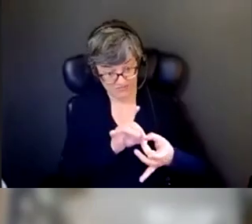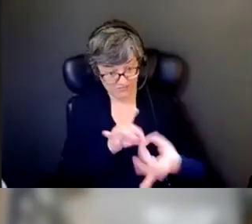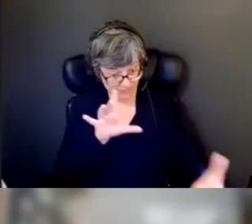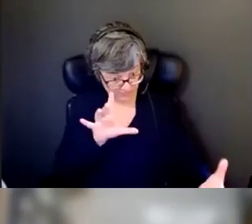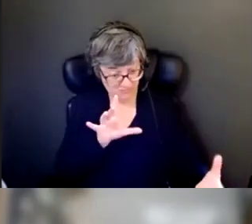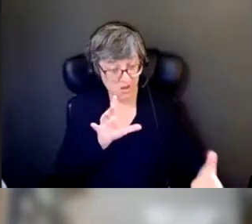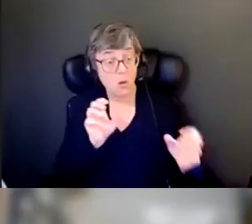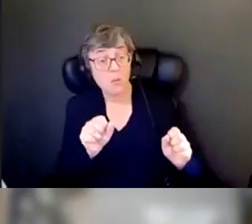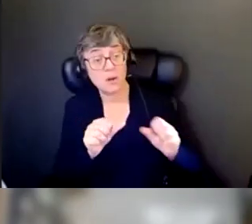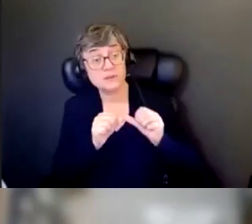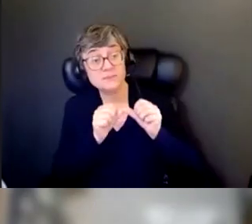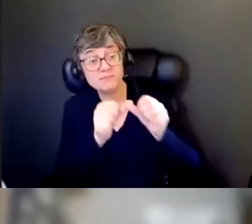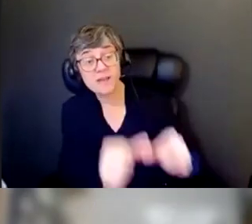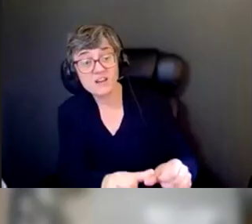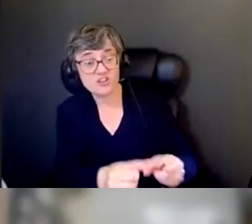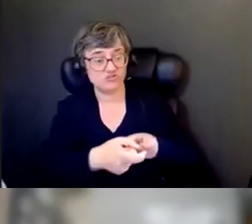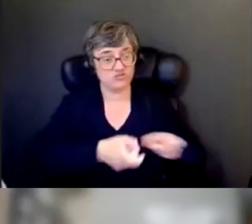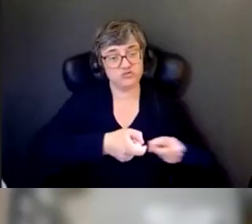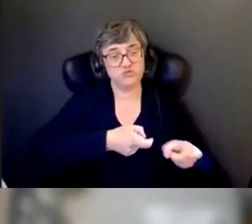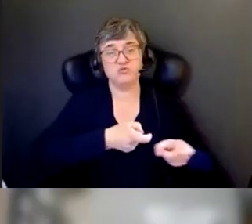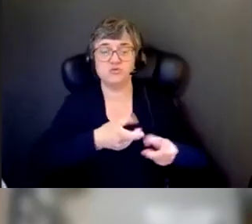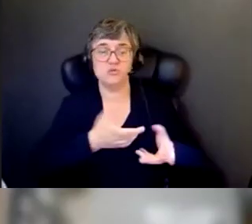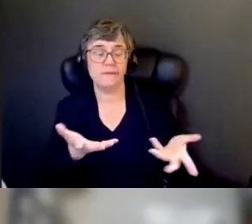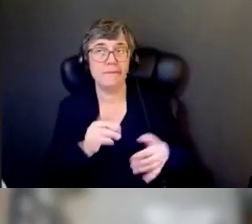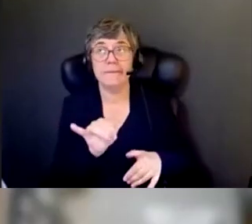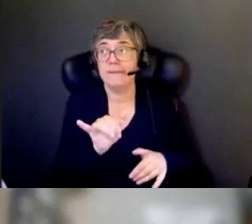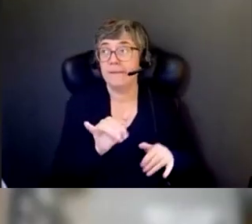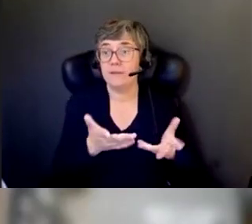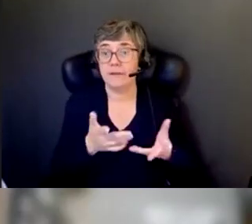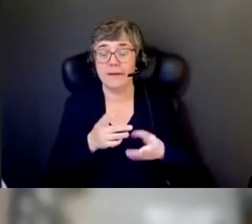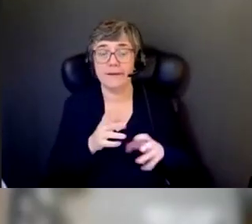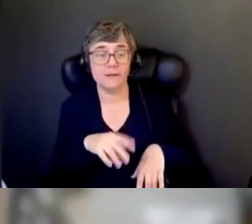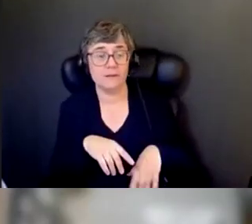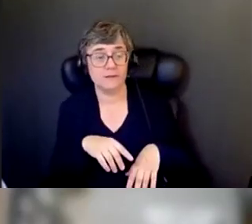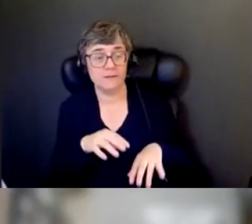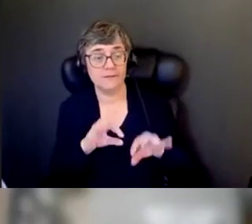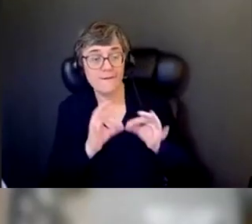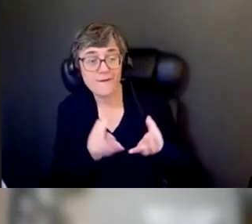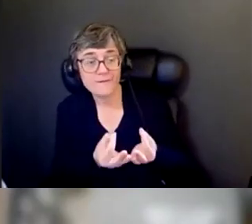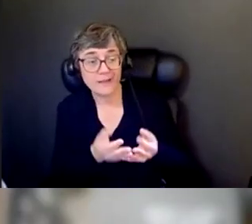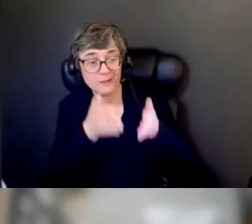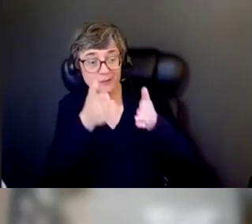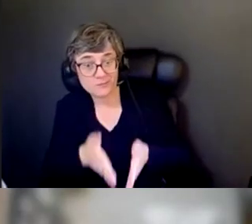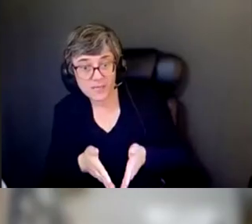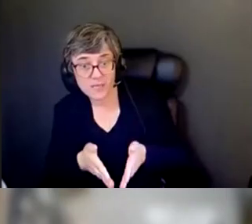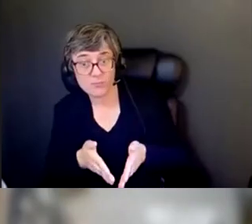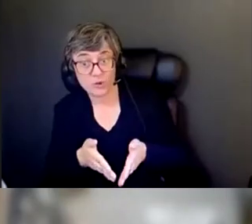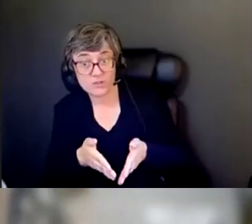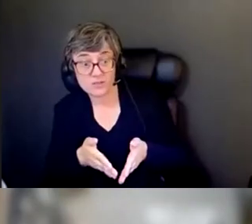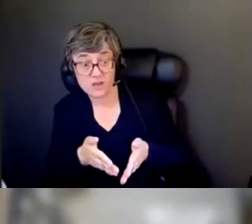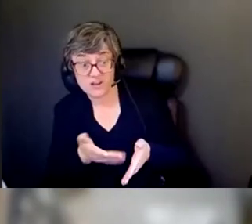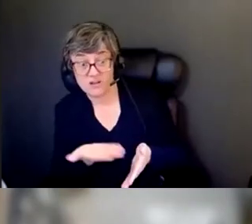former paid support worker or a family member intimidates the older adult into silence about what happened during that